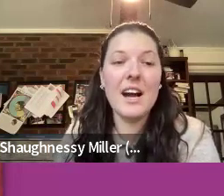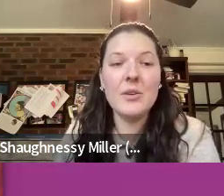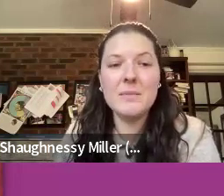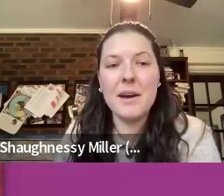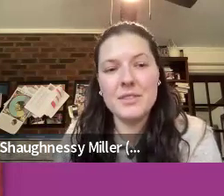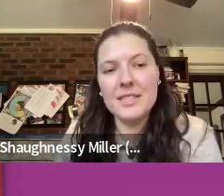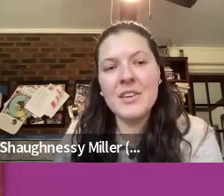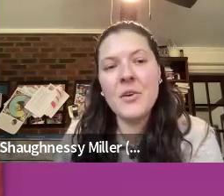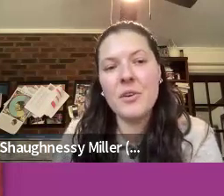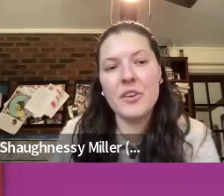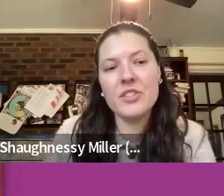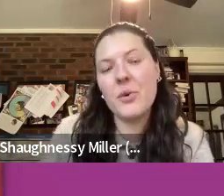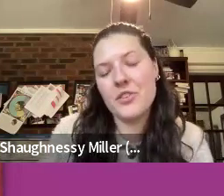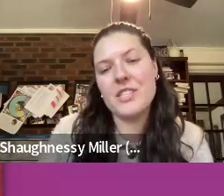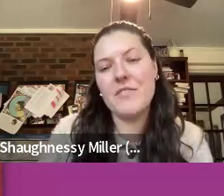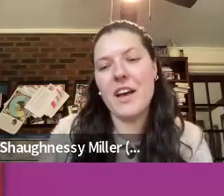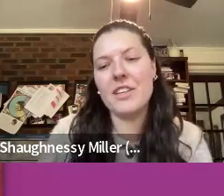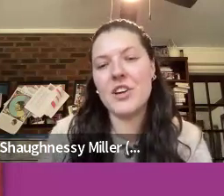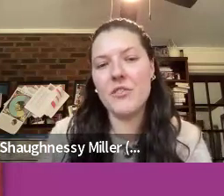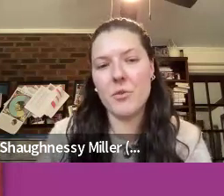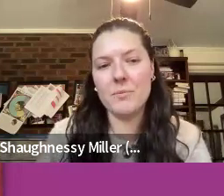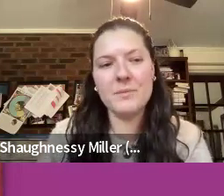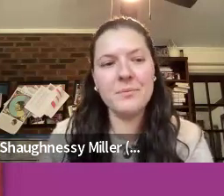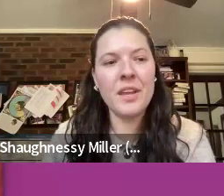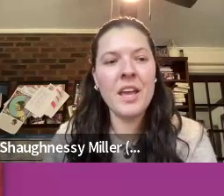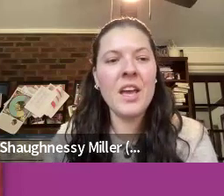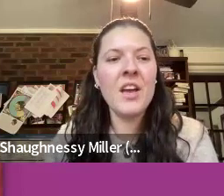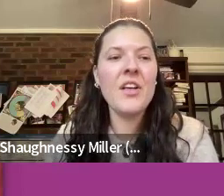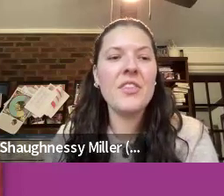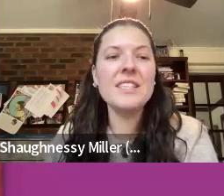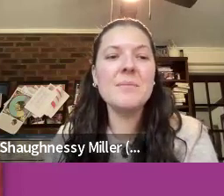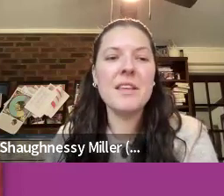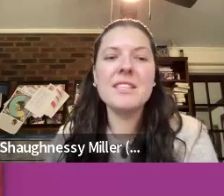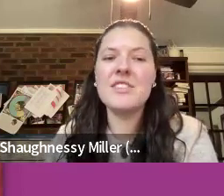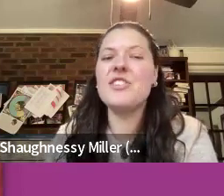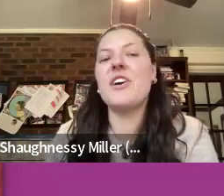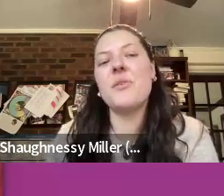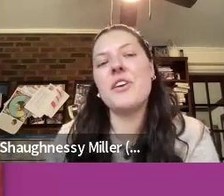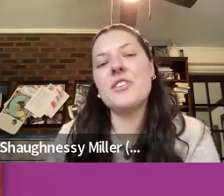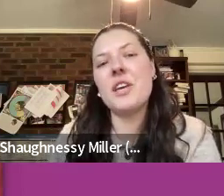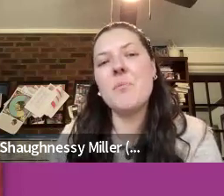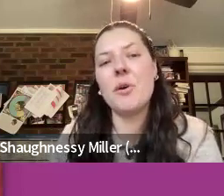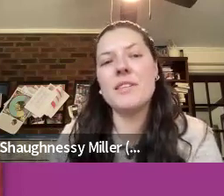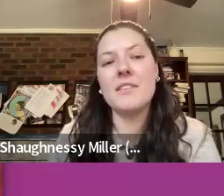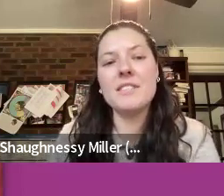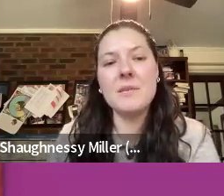the clouds, mountains, rivers, gorges, and valleys are formed. This myth teaches young readers the importance of